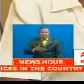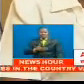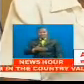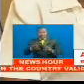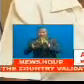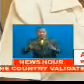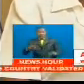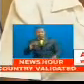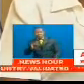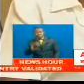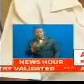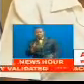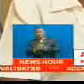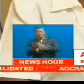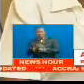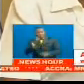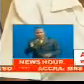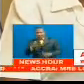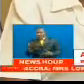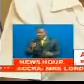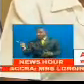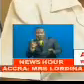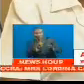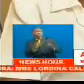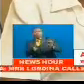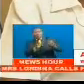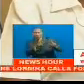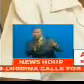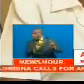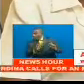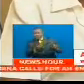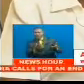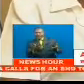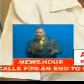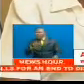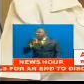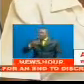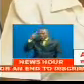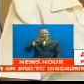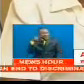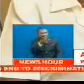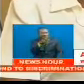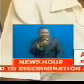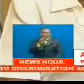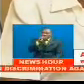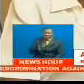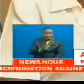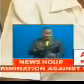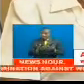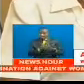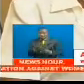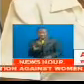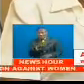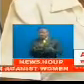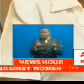had somebody talk to them about education, and because of that, is ensuring that even